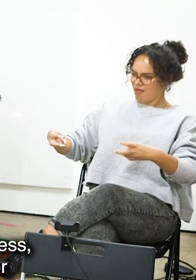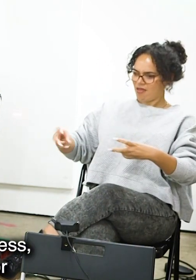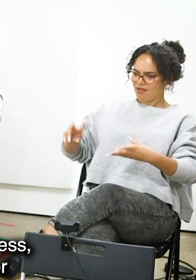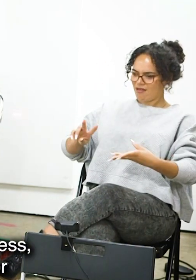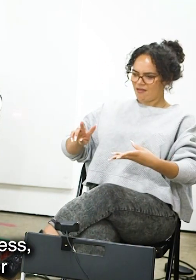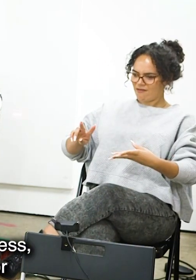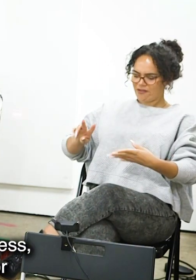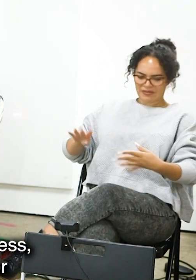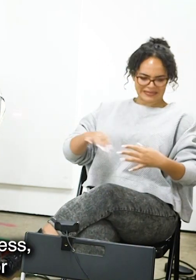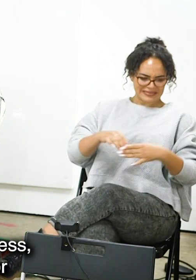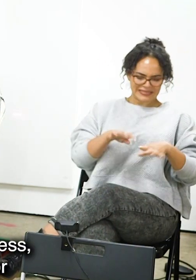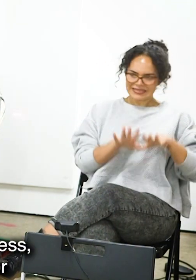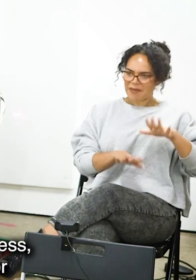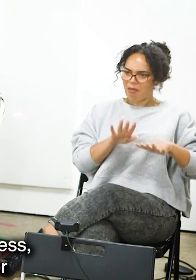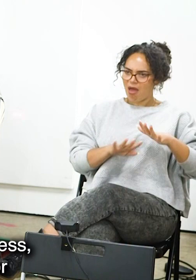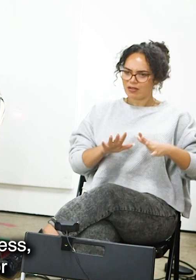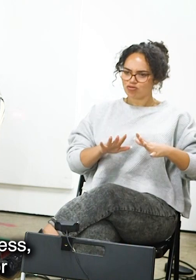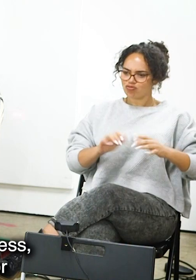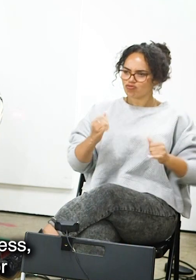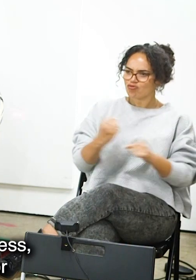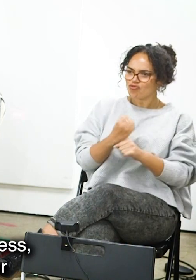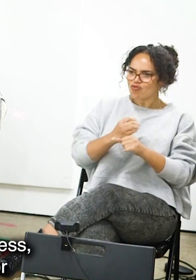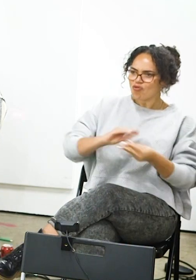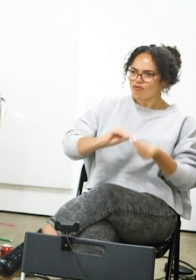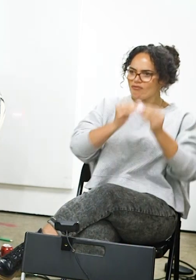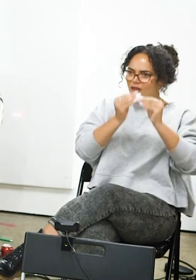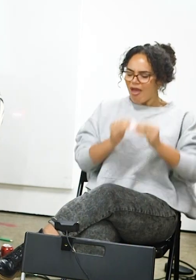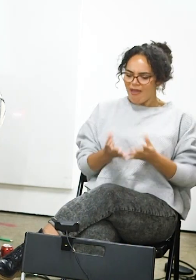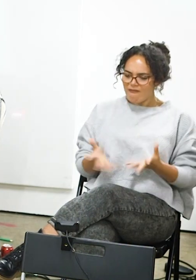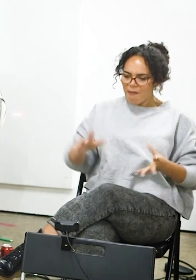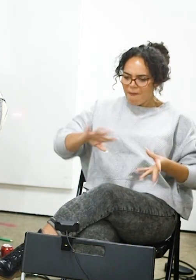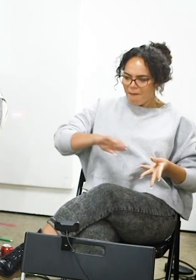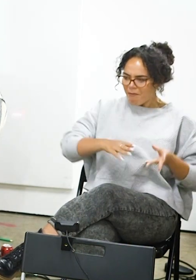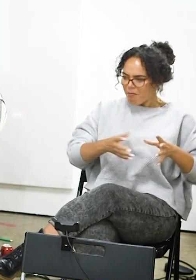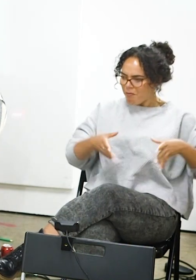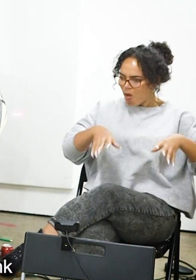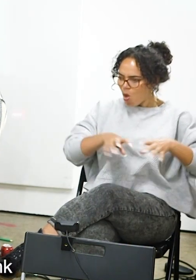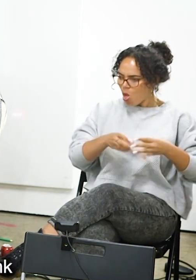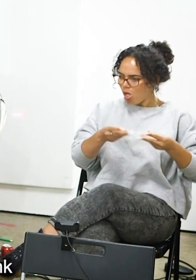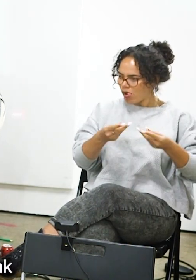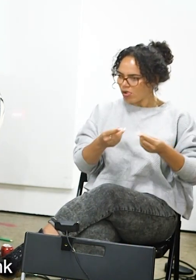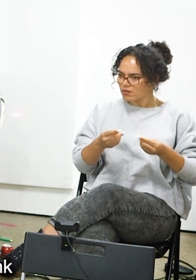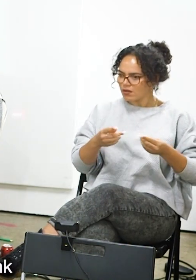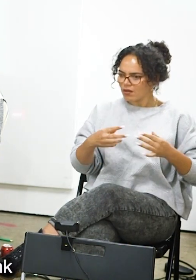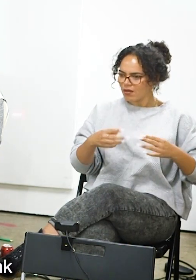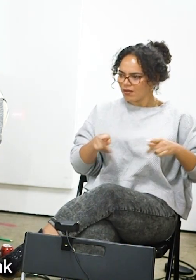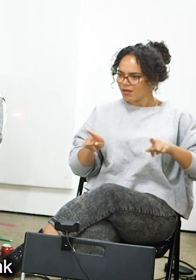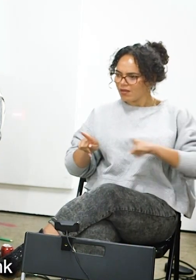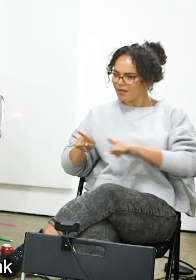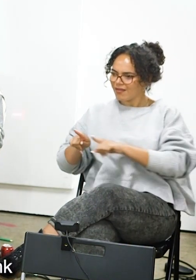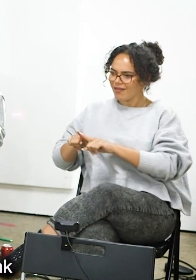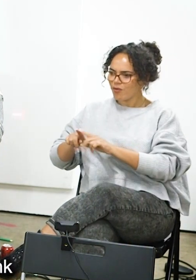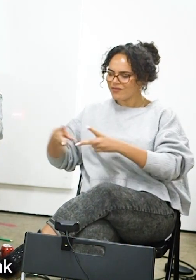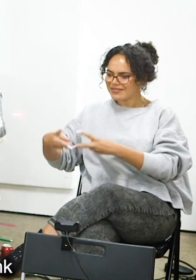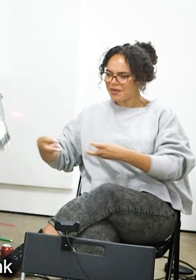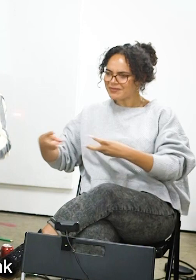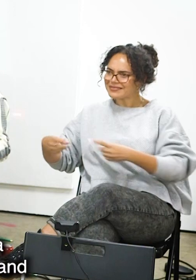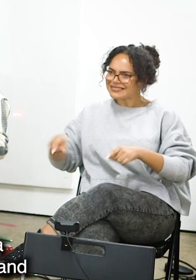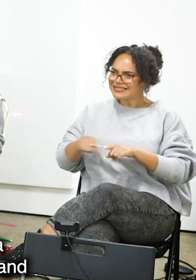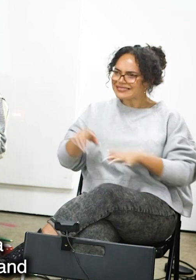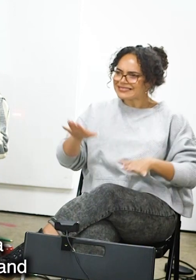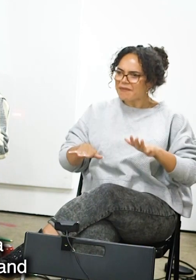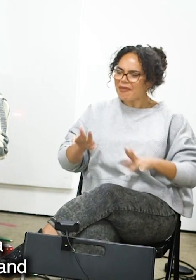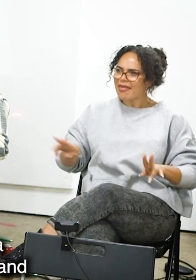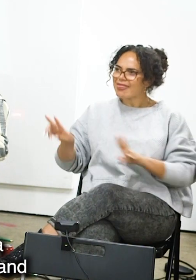hands molding form, I guess, and then at the same time what it means for subtitles to mold a narrative. I think that's really, really beautiful. And actually, what does it mean for us to then think